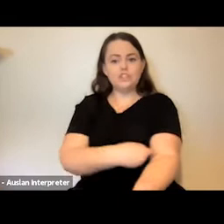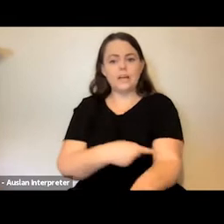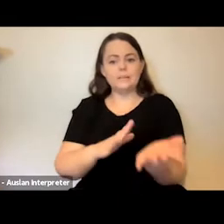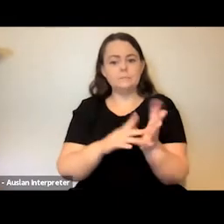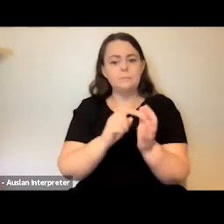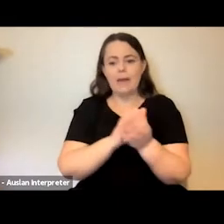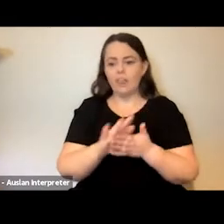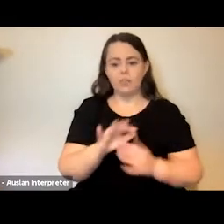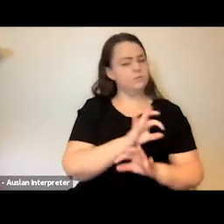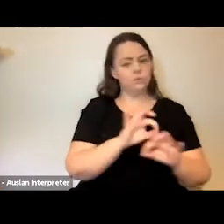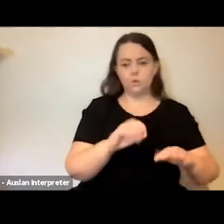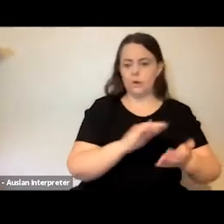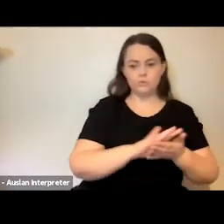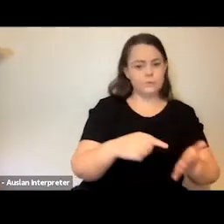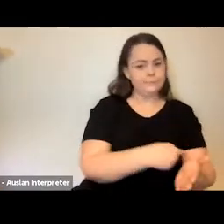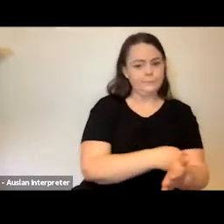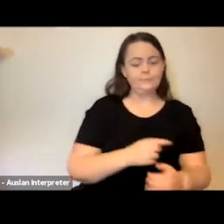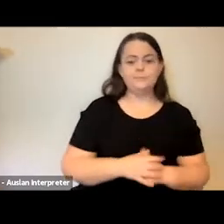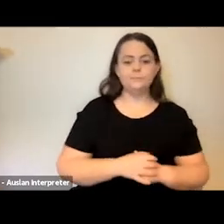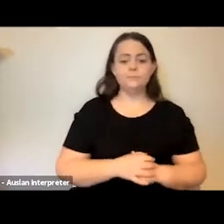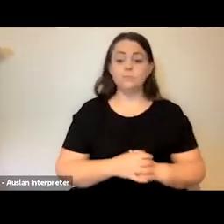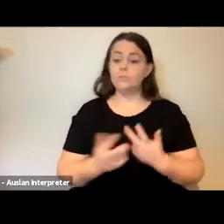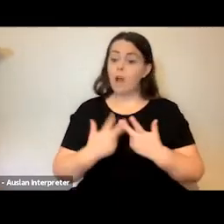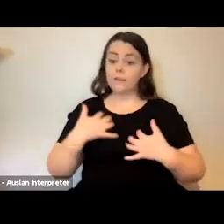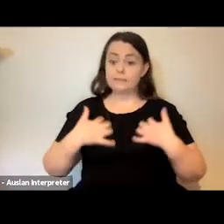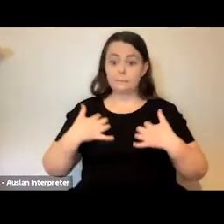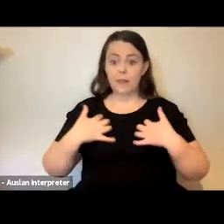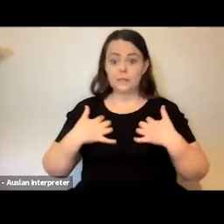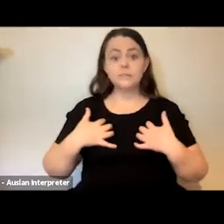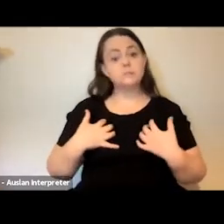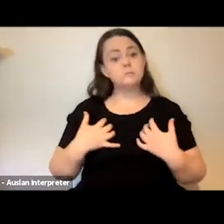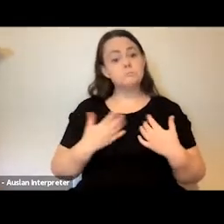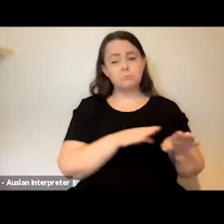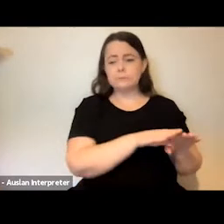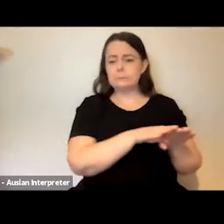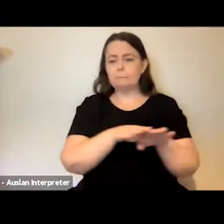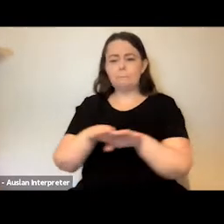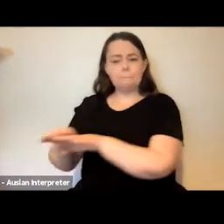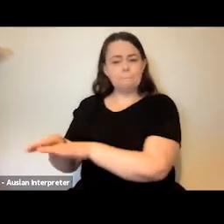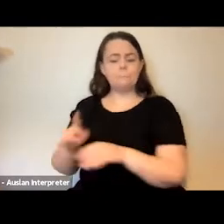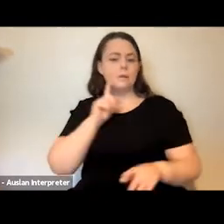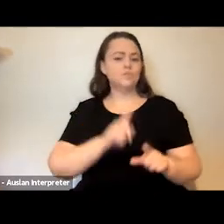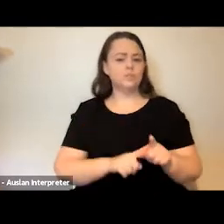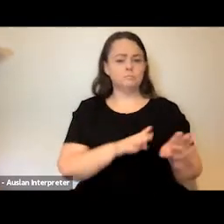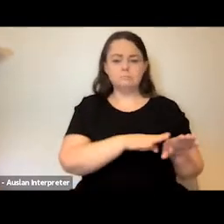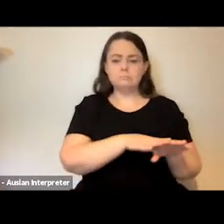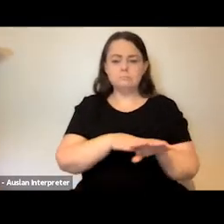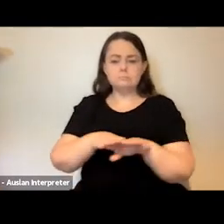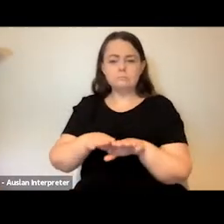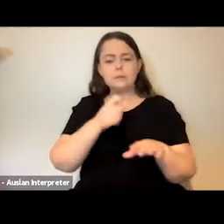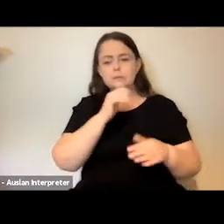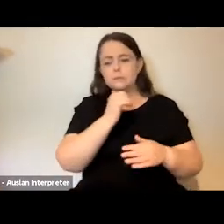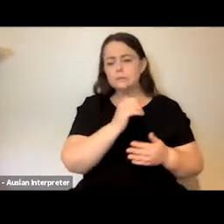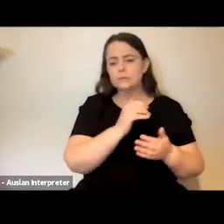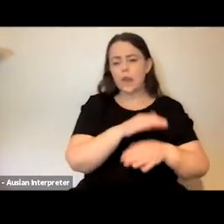people who use ecstasy and other stimulants remained stable last year, and is a continuation of that kind of downward trend that we've